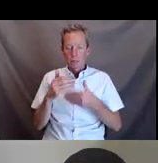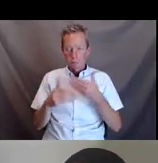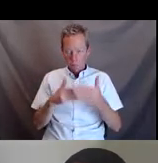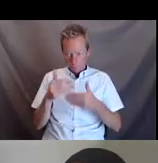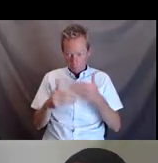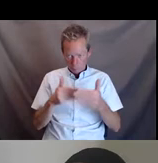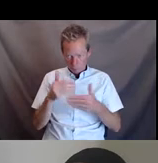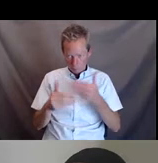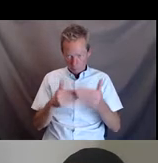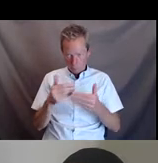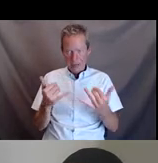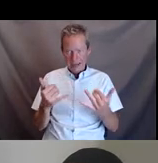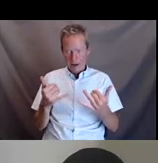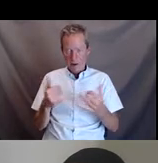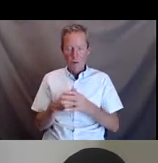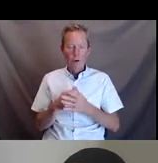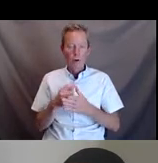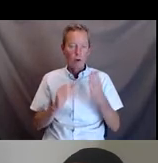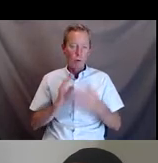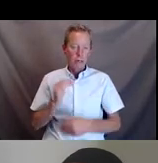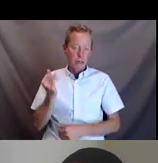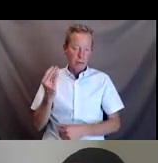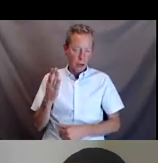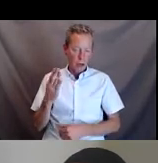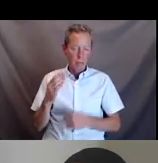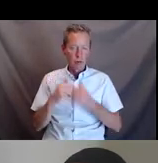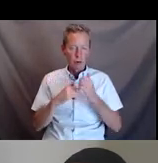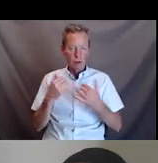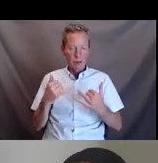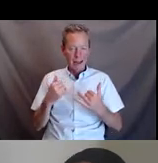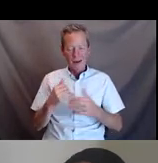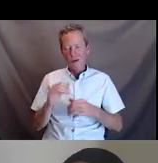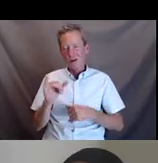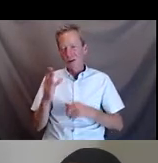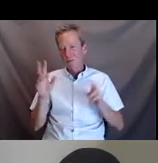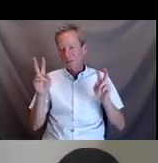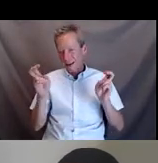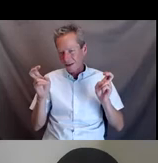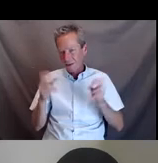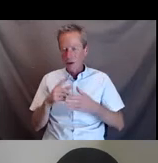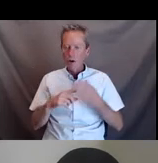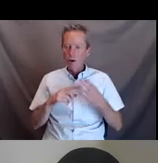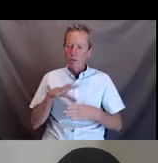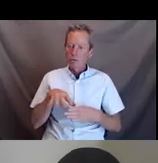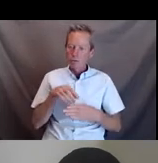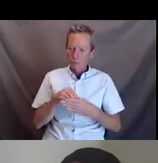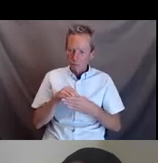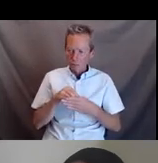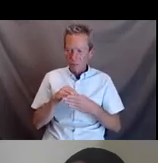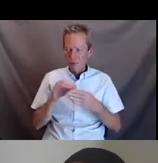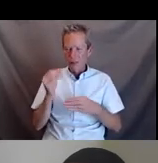at what is our job structure now? What are our job titles now? What is the content of our actual job